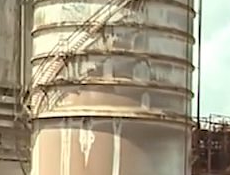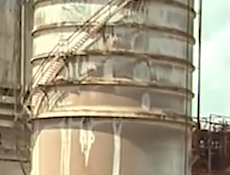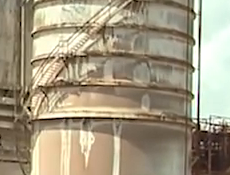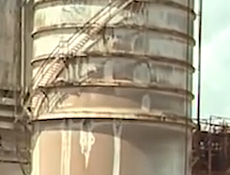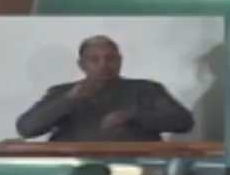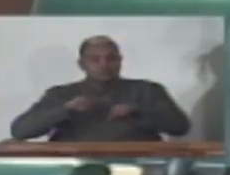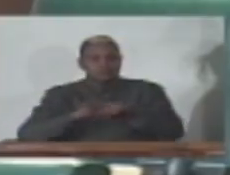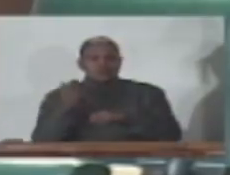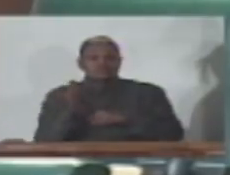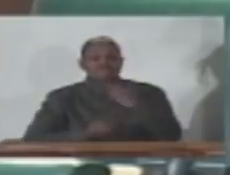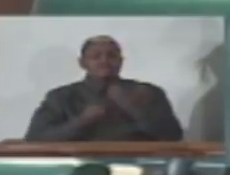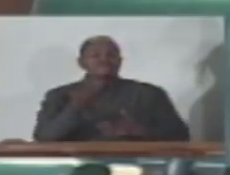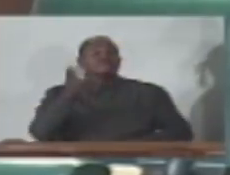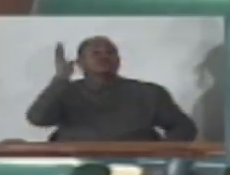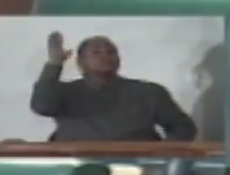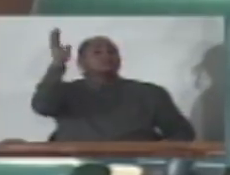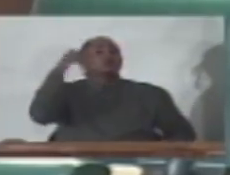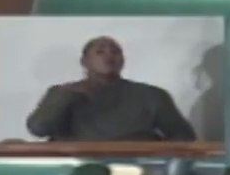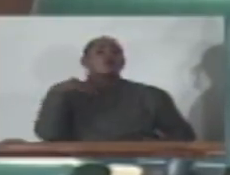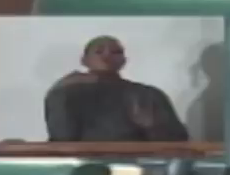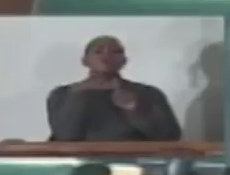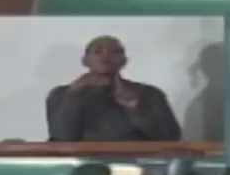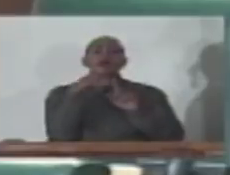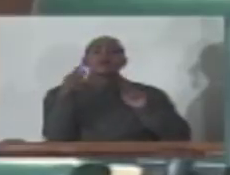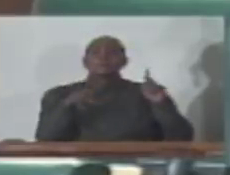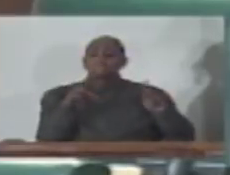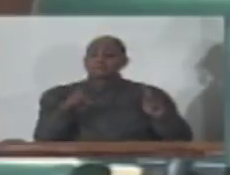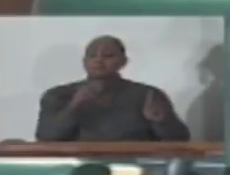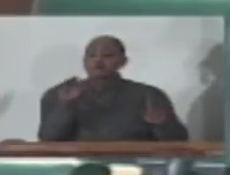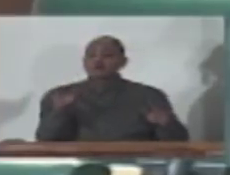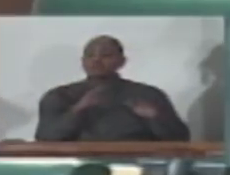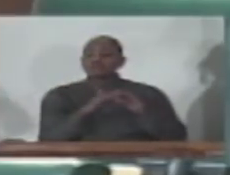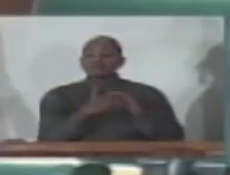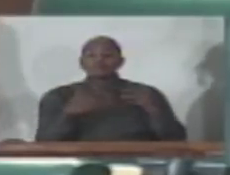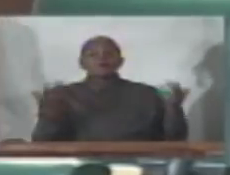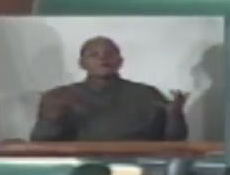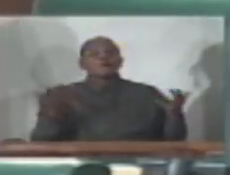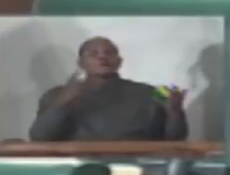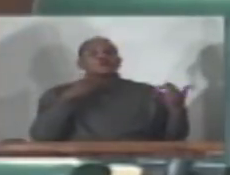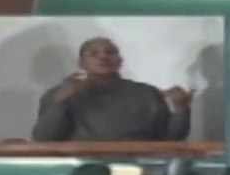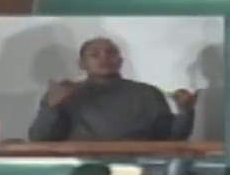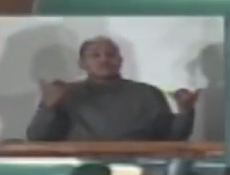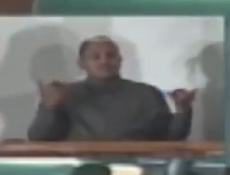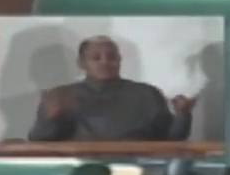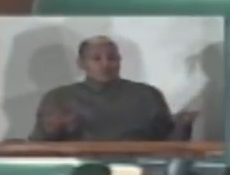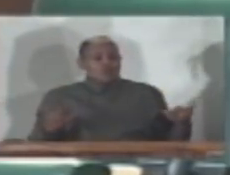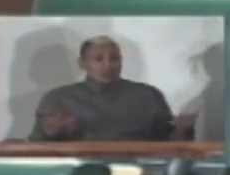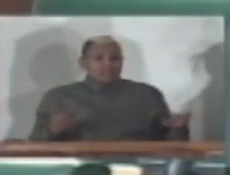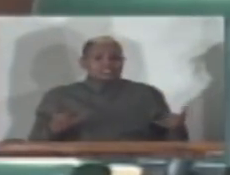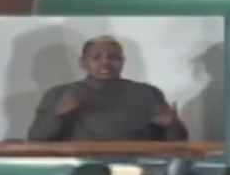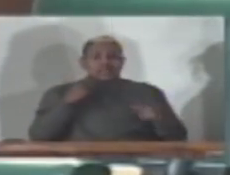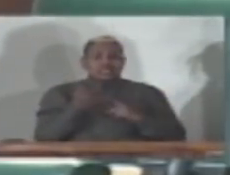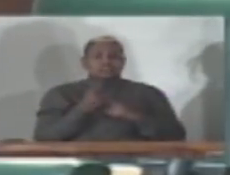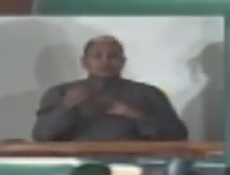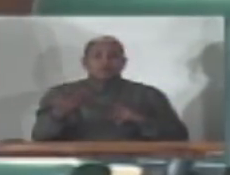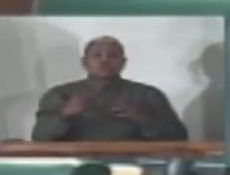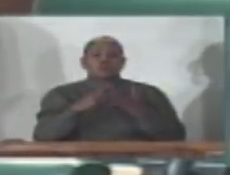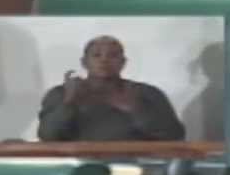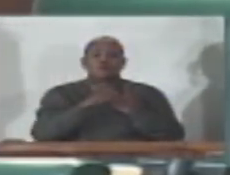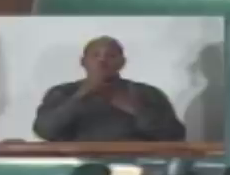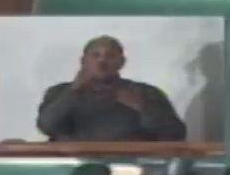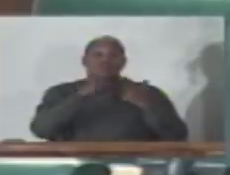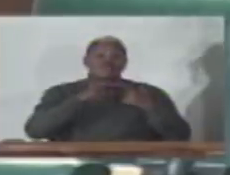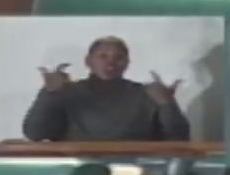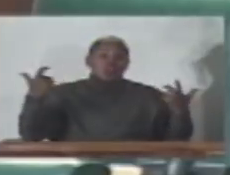expansion works. I wish to remind this House and the people of Jamaica that the modernization and expansion program will be one of the